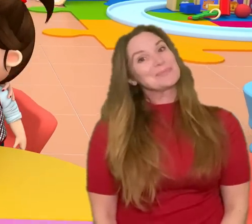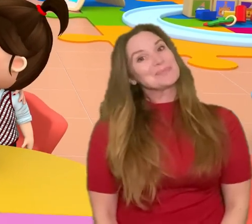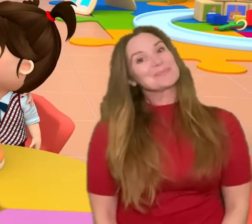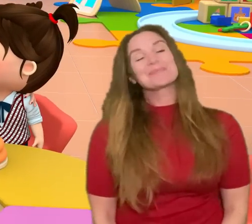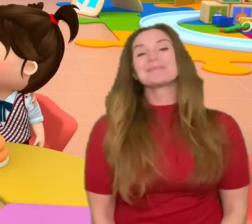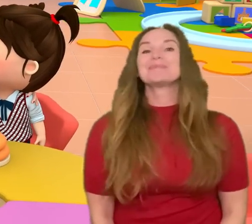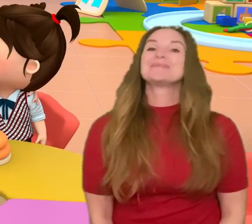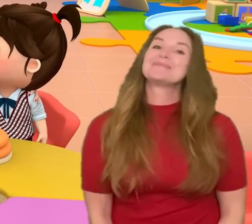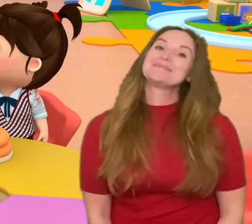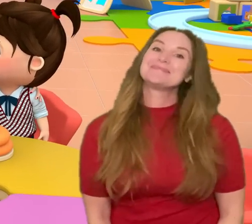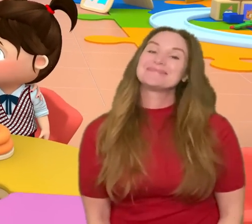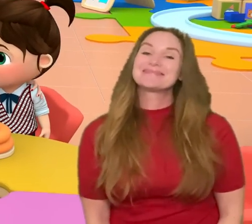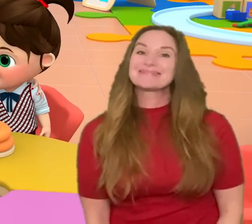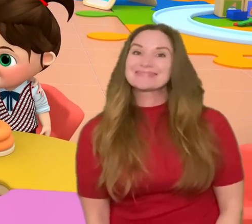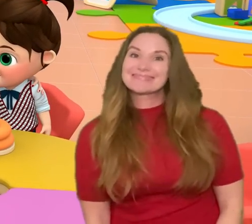foreign